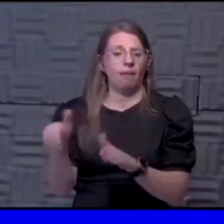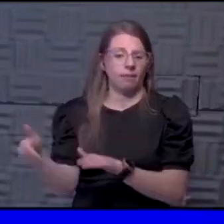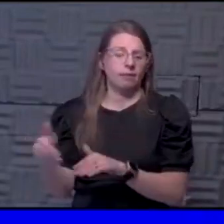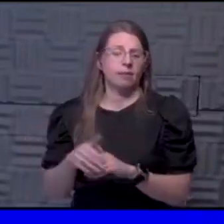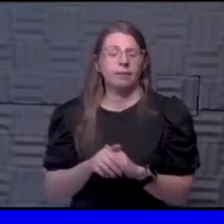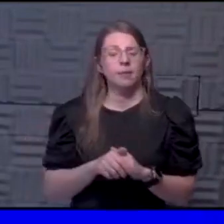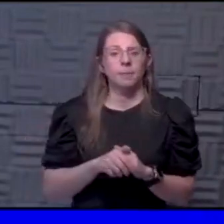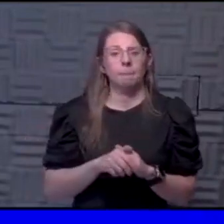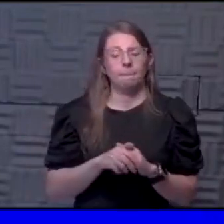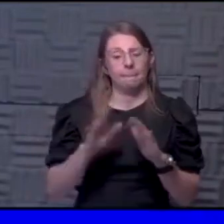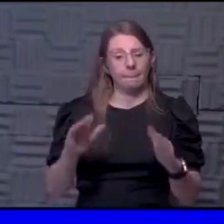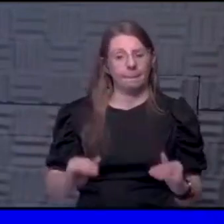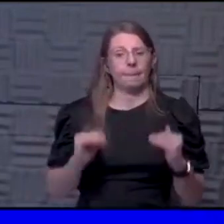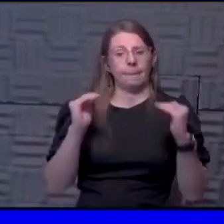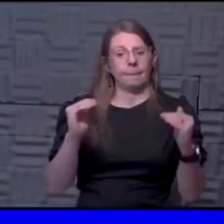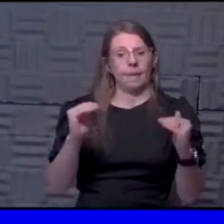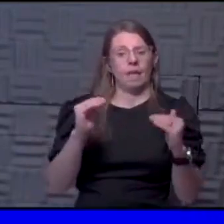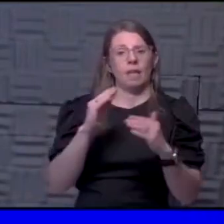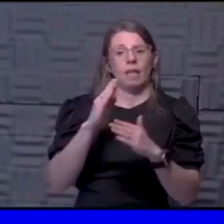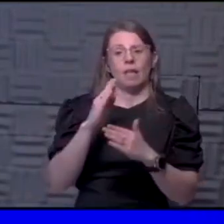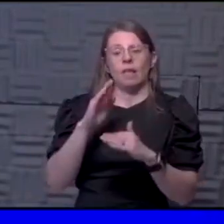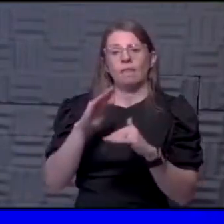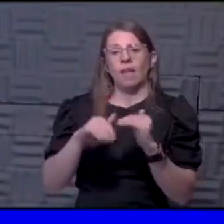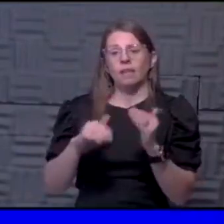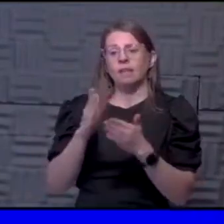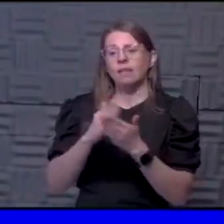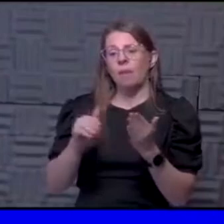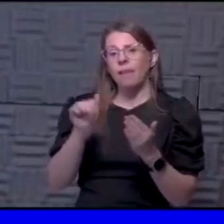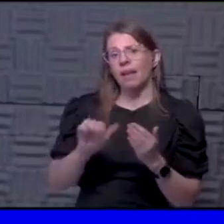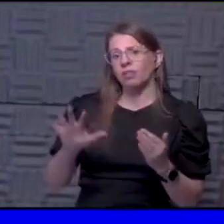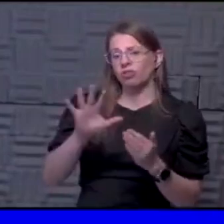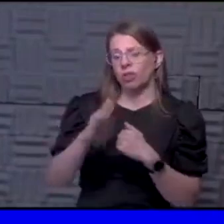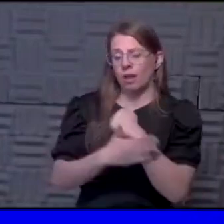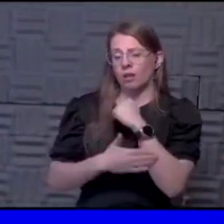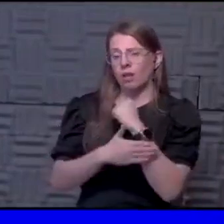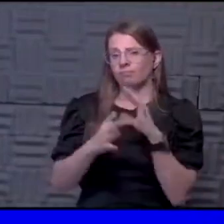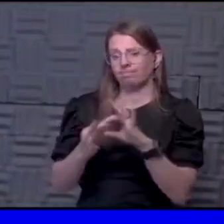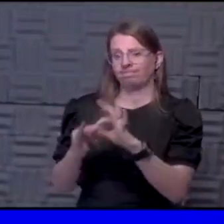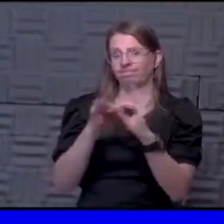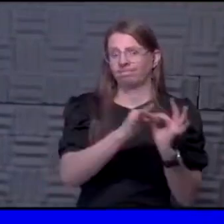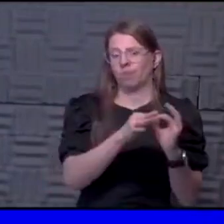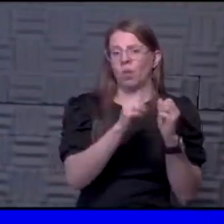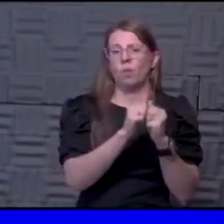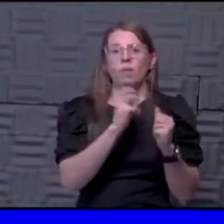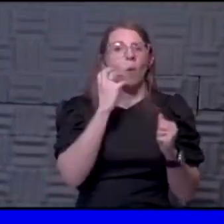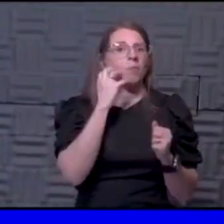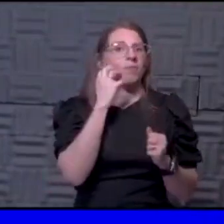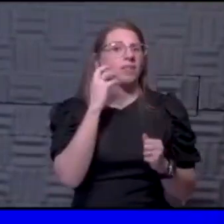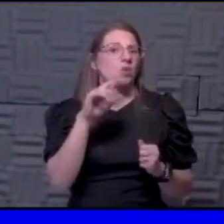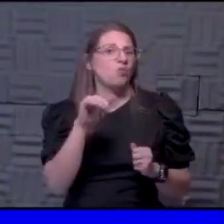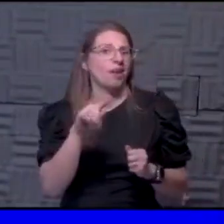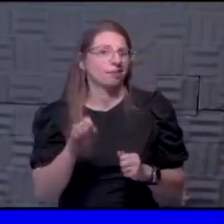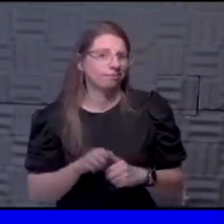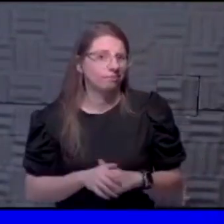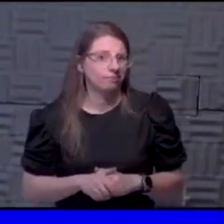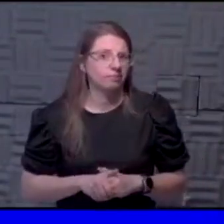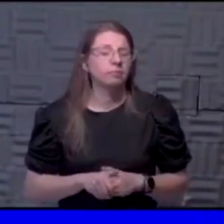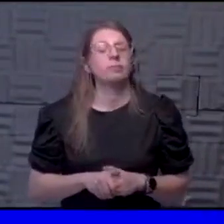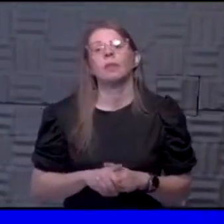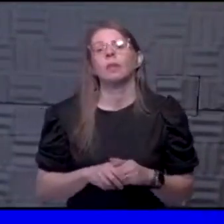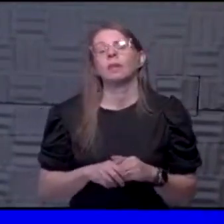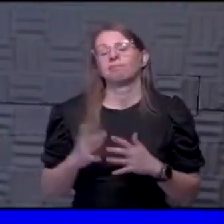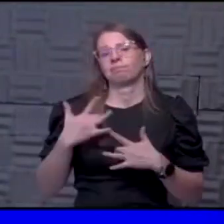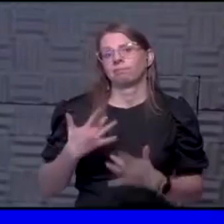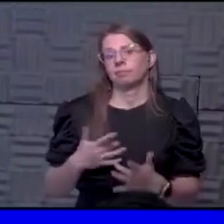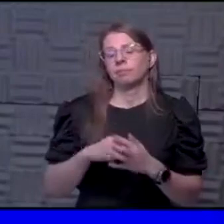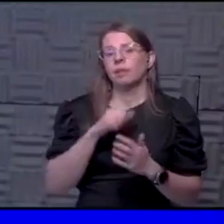is quite a bit higher than, say, in some of the Asian countries, and that correlates with obesity rates as well. So, most of the time